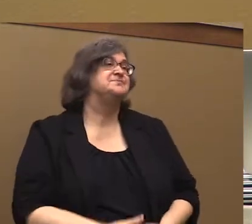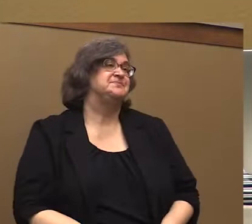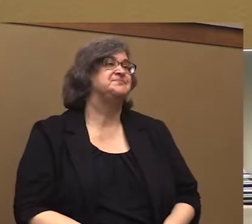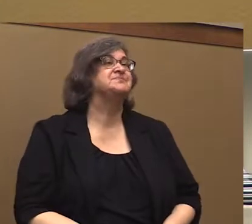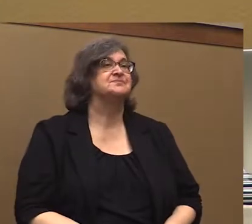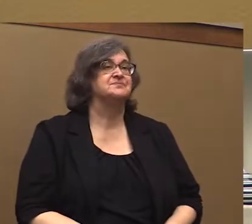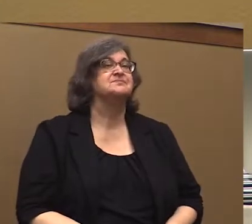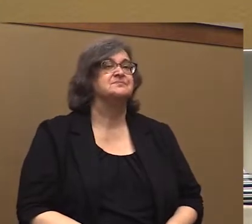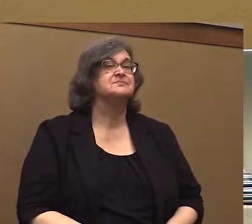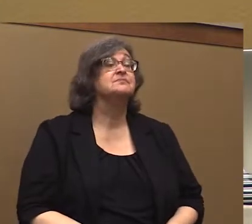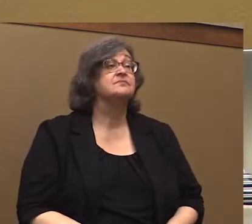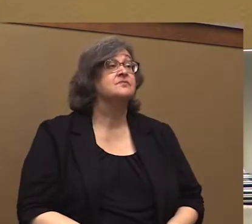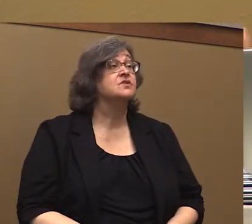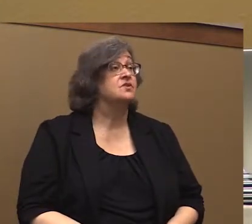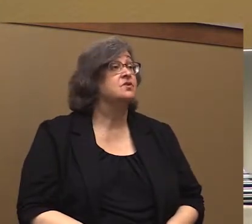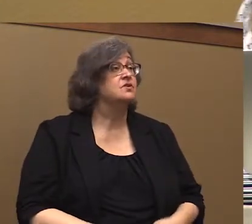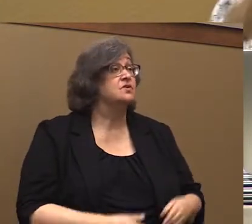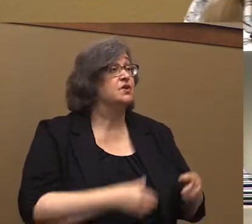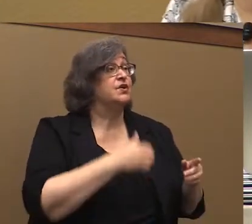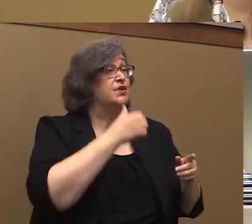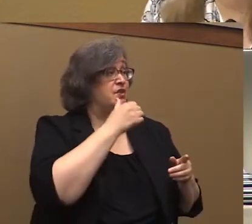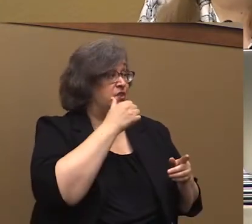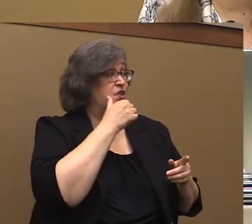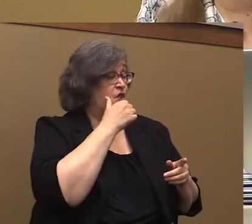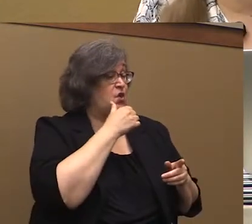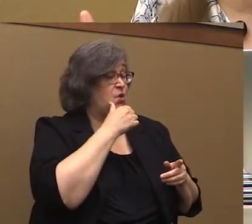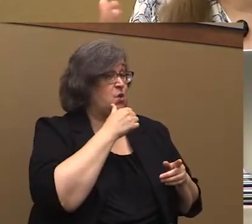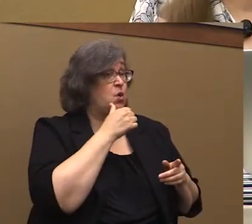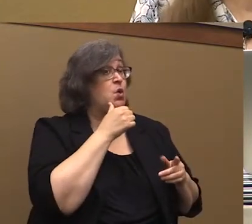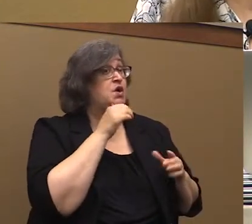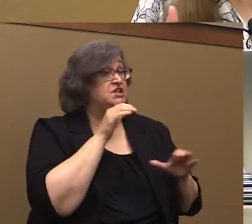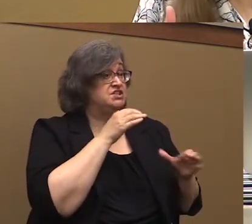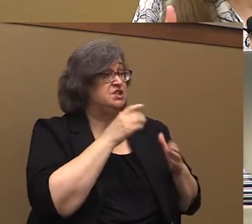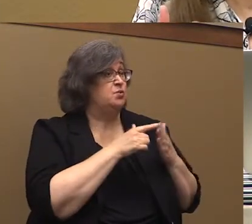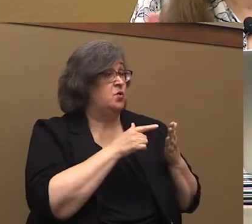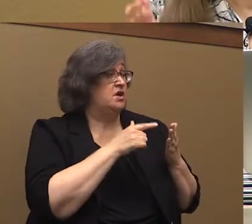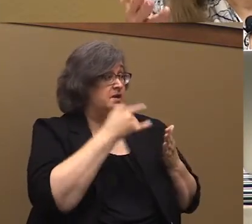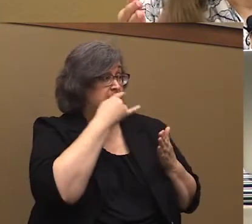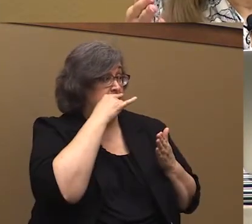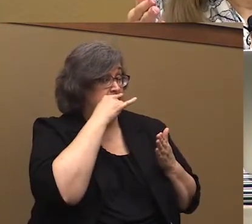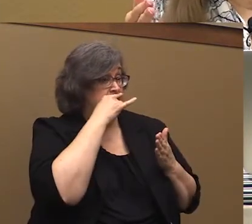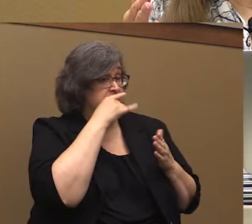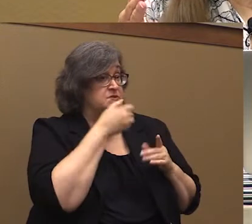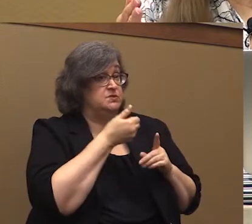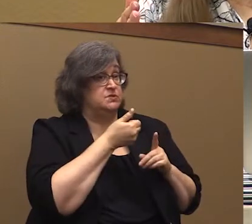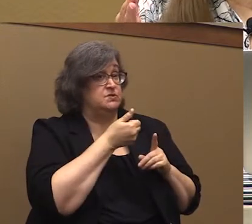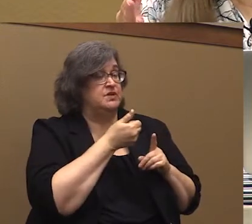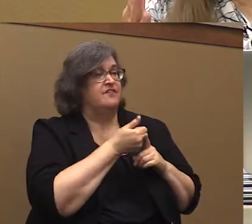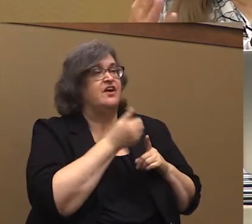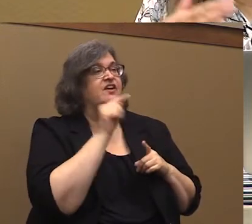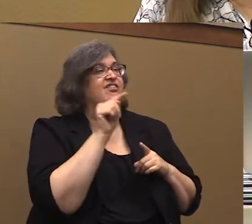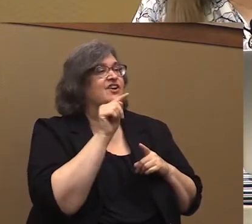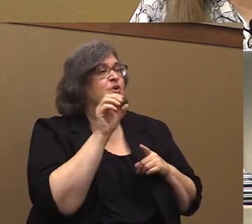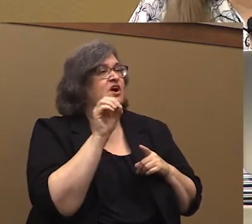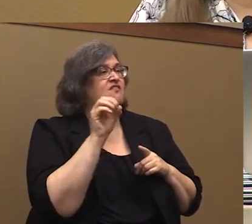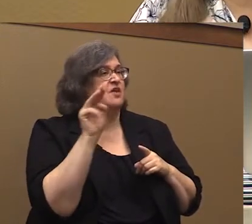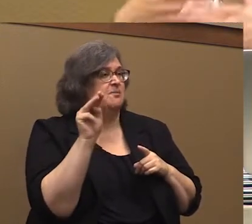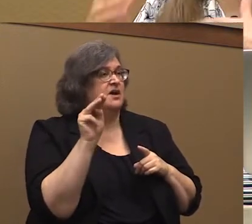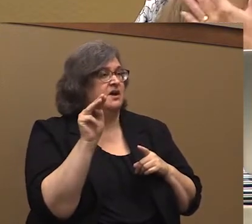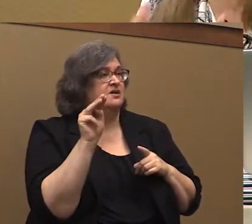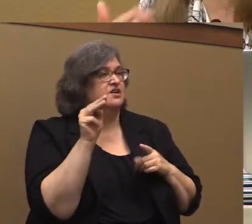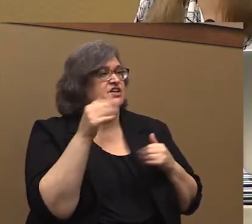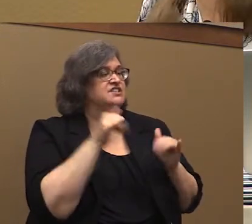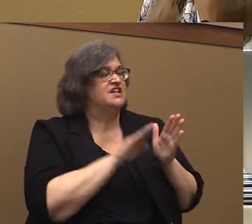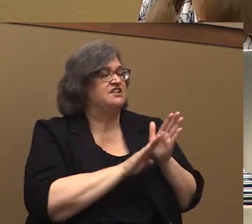So she did what kids who have a theory of